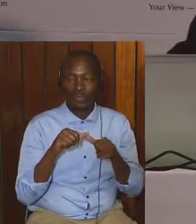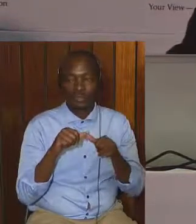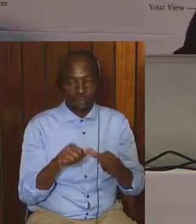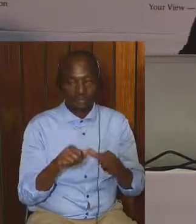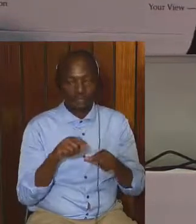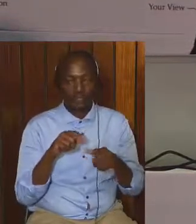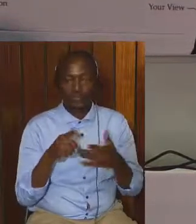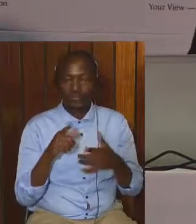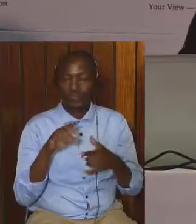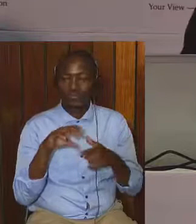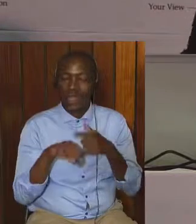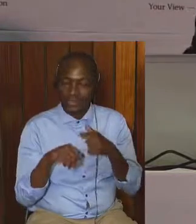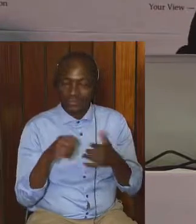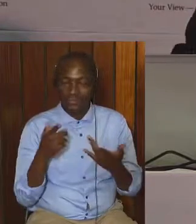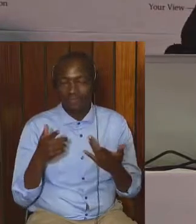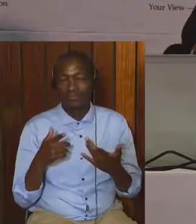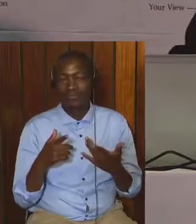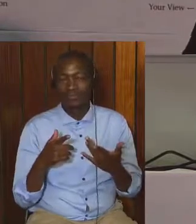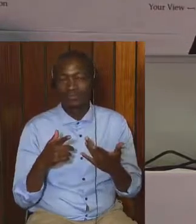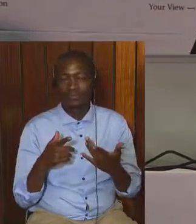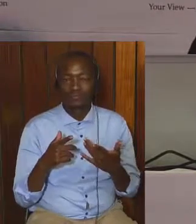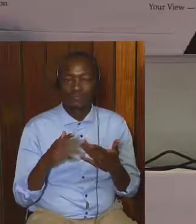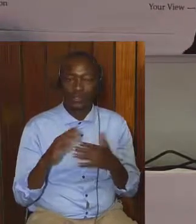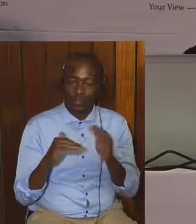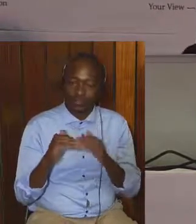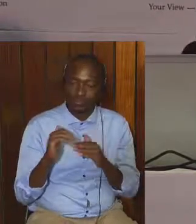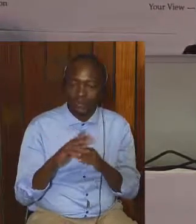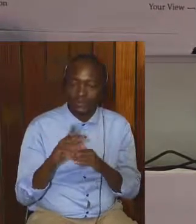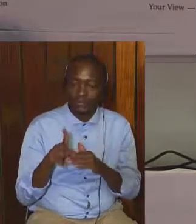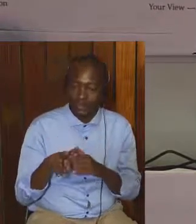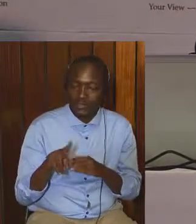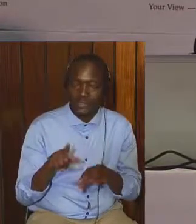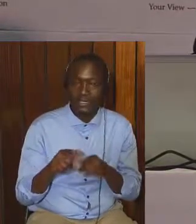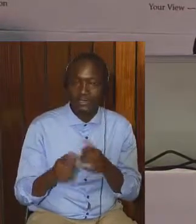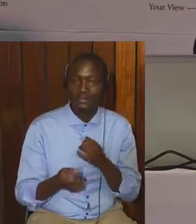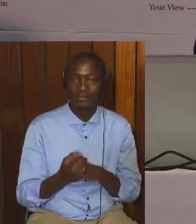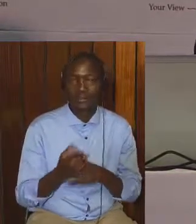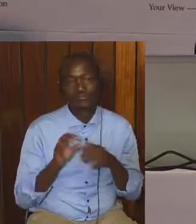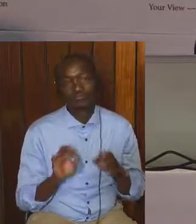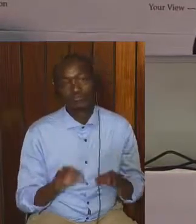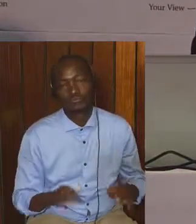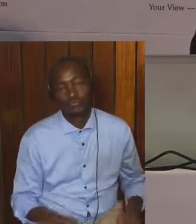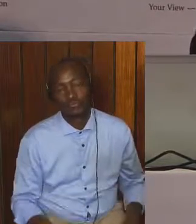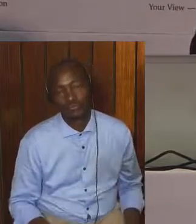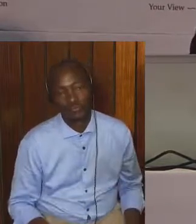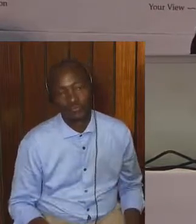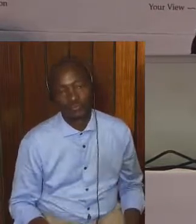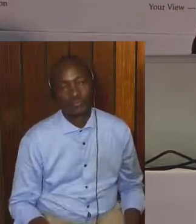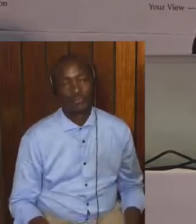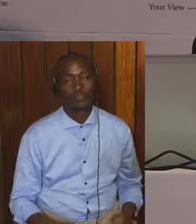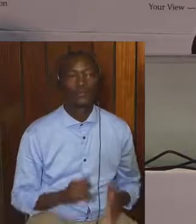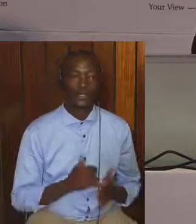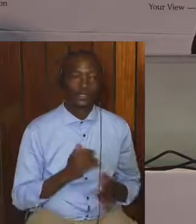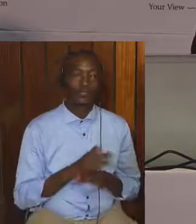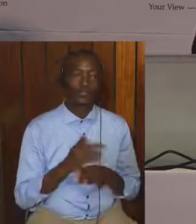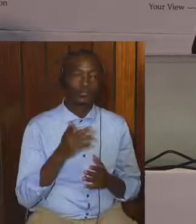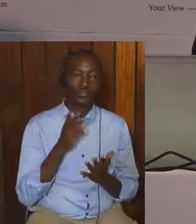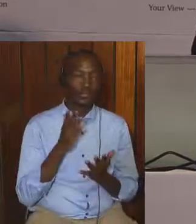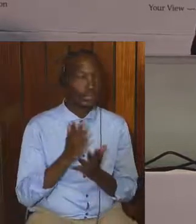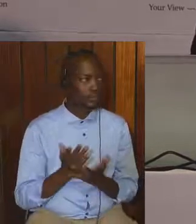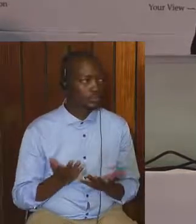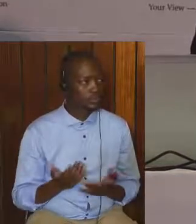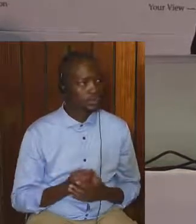until we find and see construction actually happening and work taking place. So I just wanted to give that